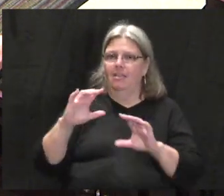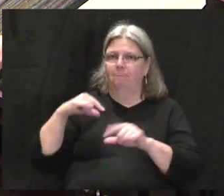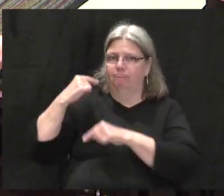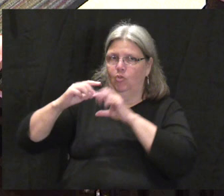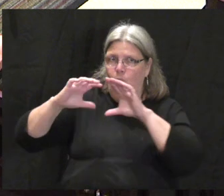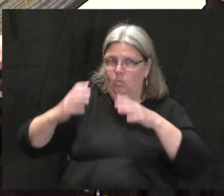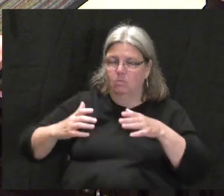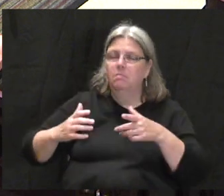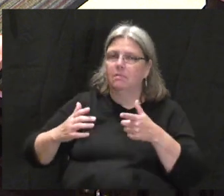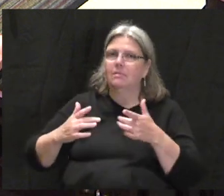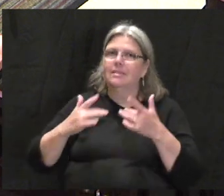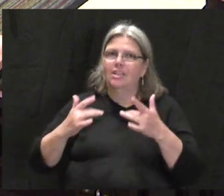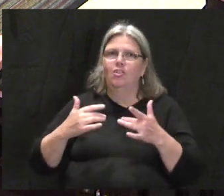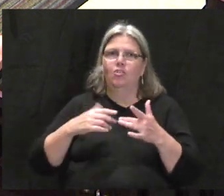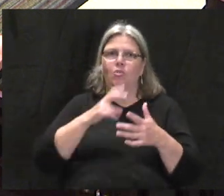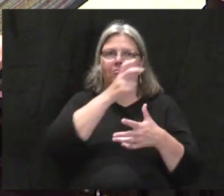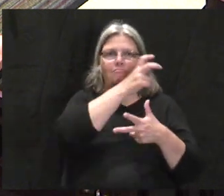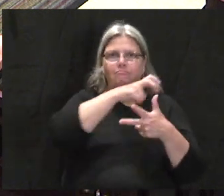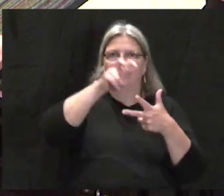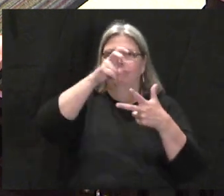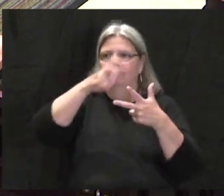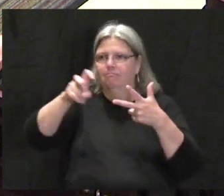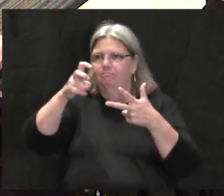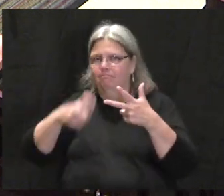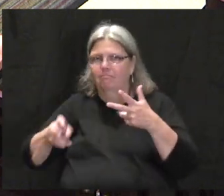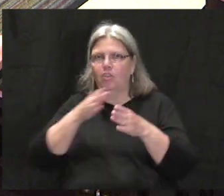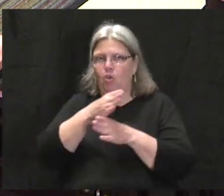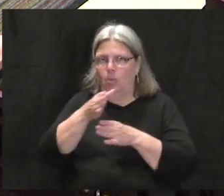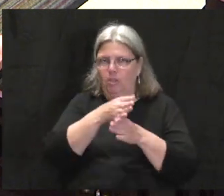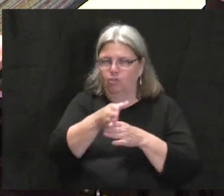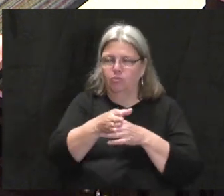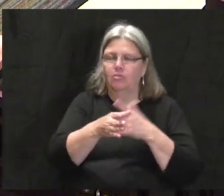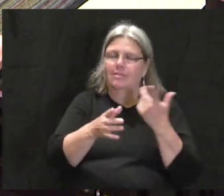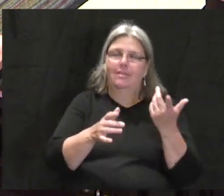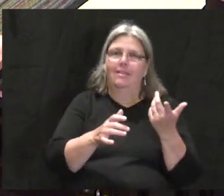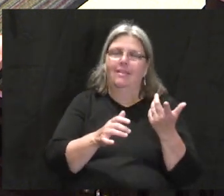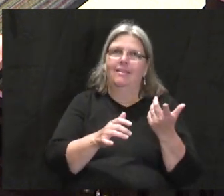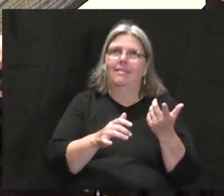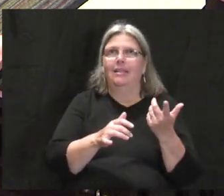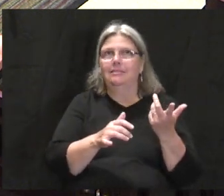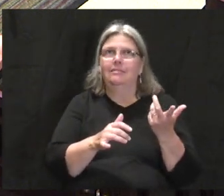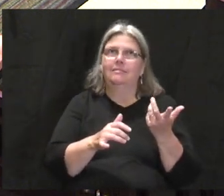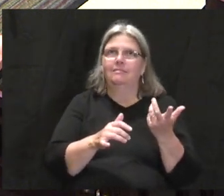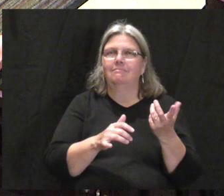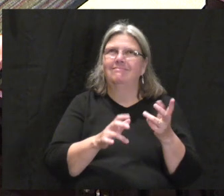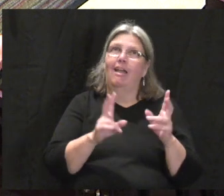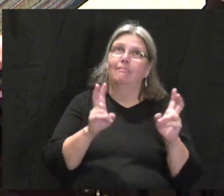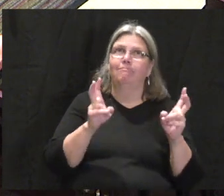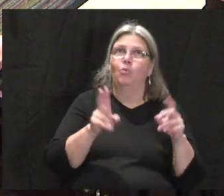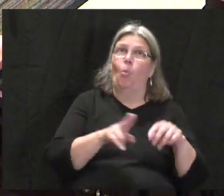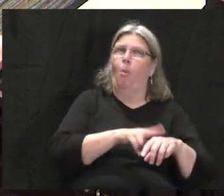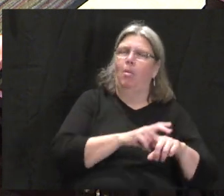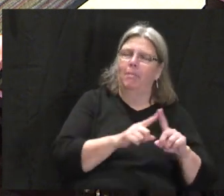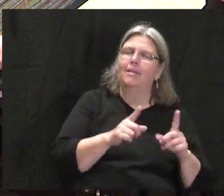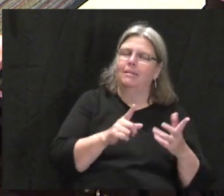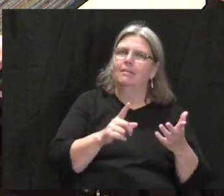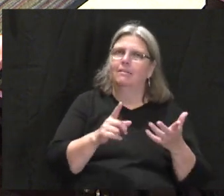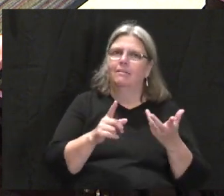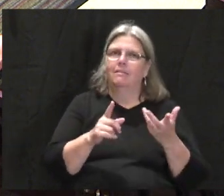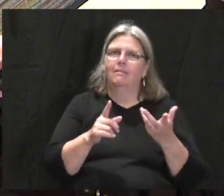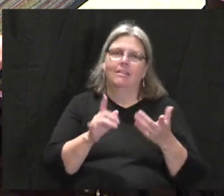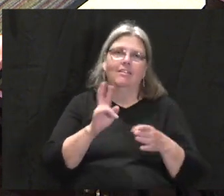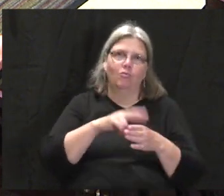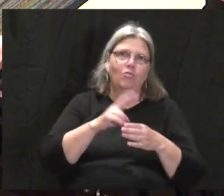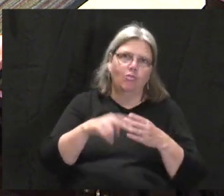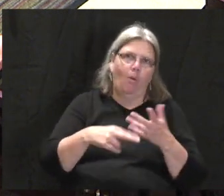the same? Yes. Do people indicate that pay or things like that or benefits, things like that? Yes, they do